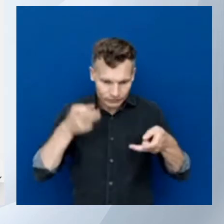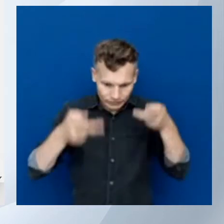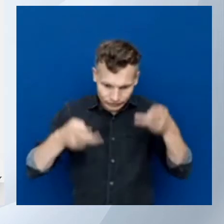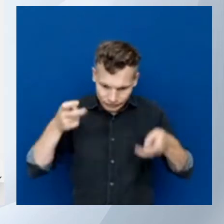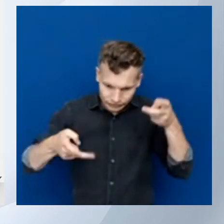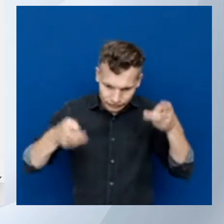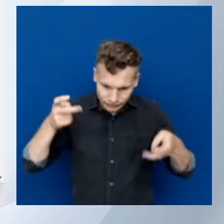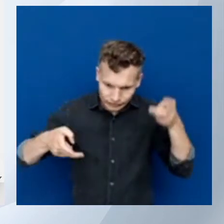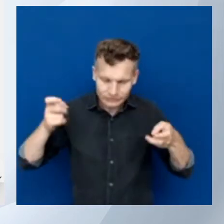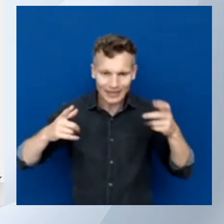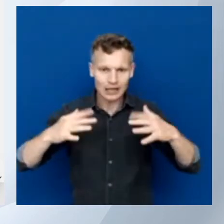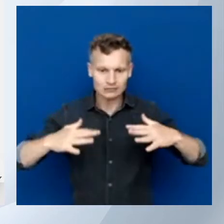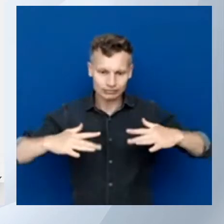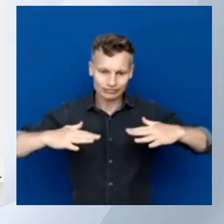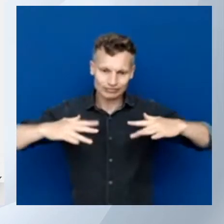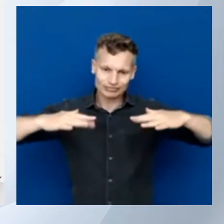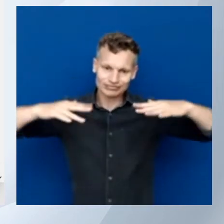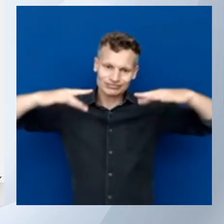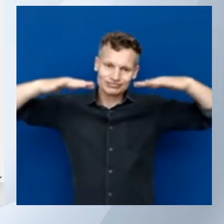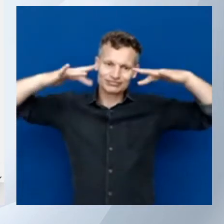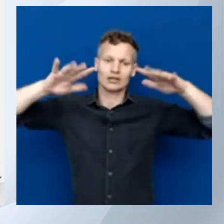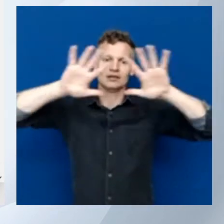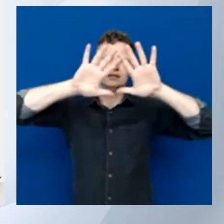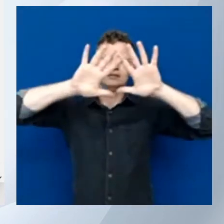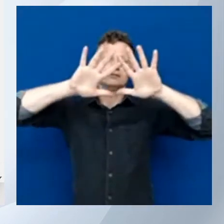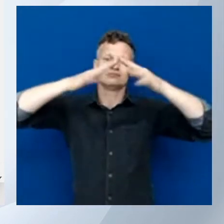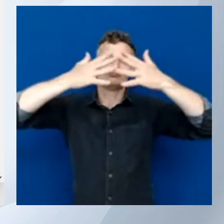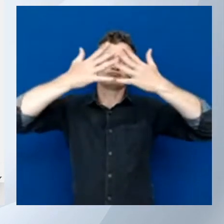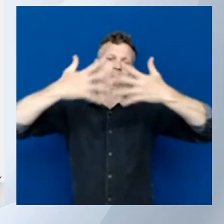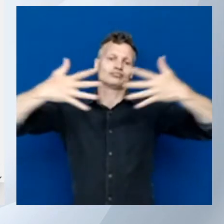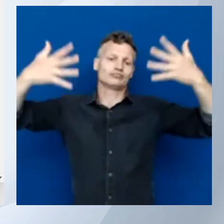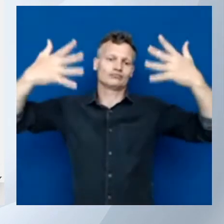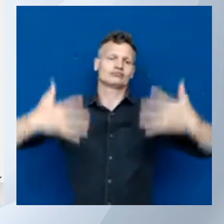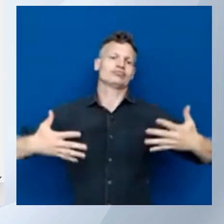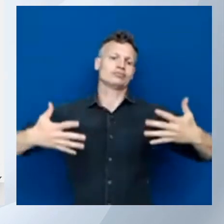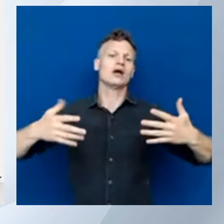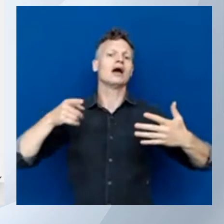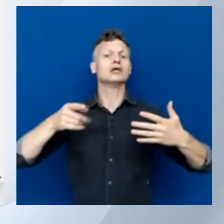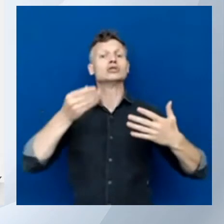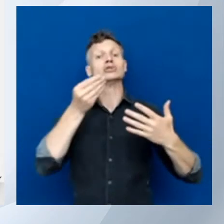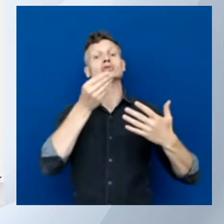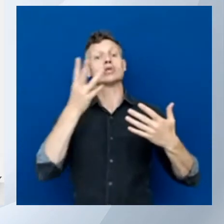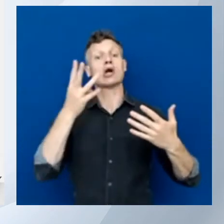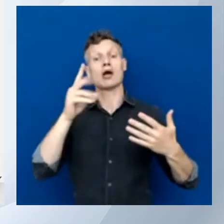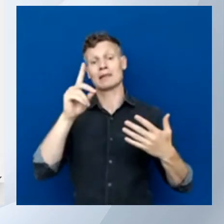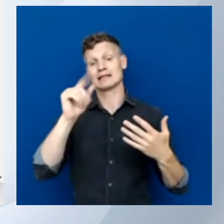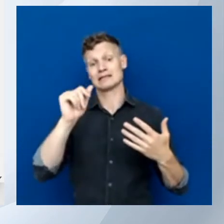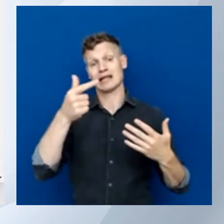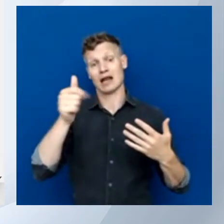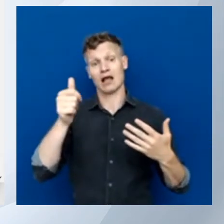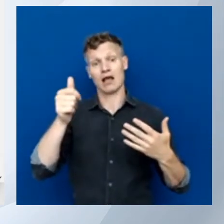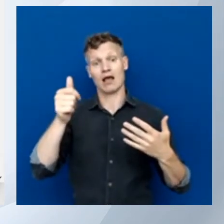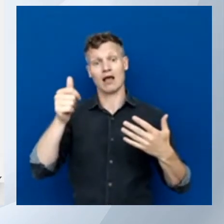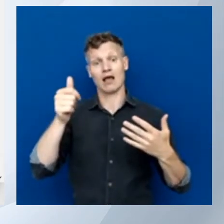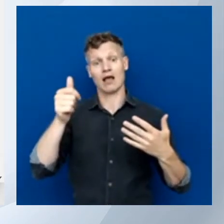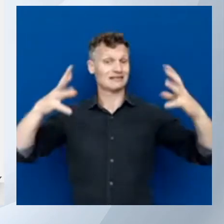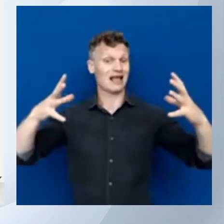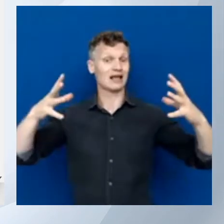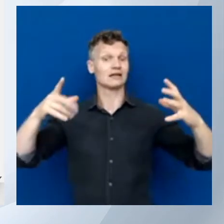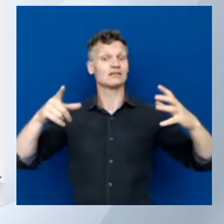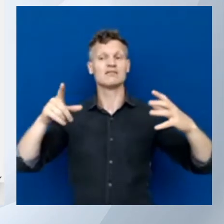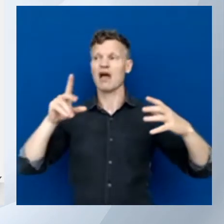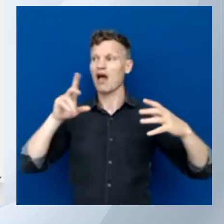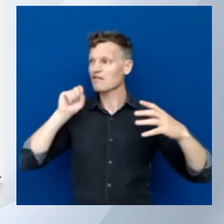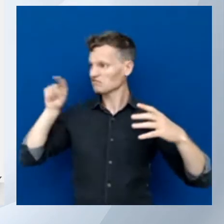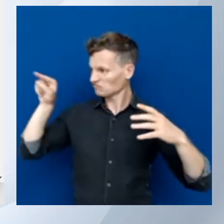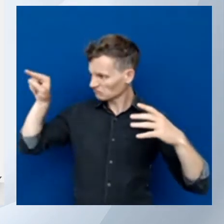now ready to use. And some data sets are defined here that will be used for training and